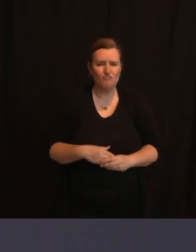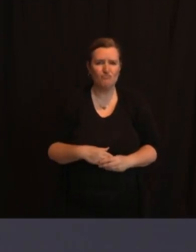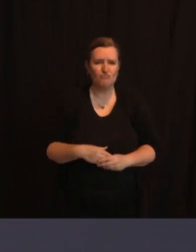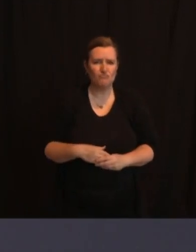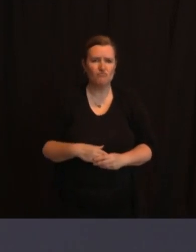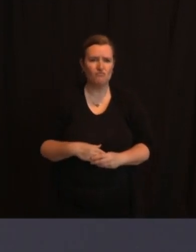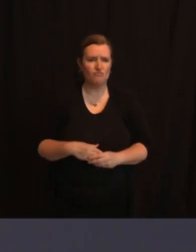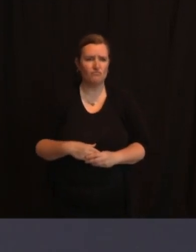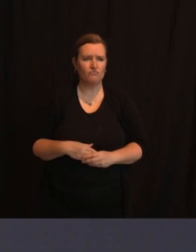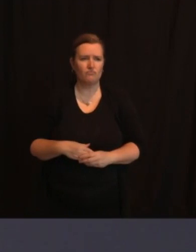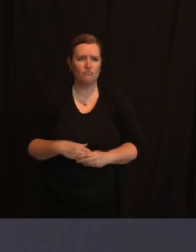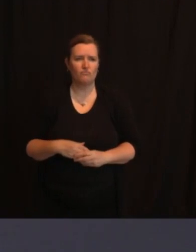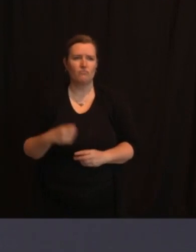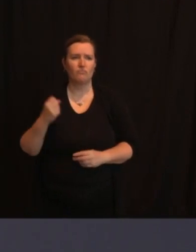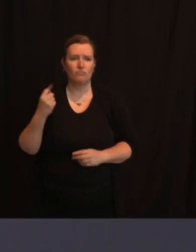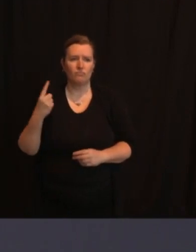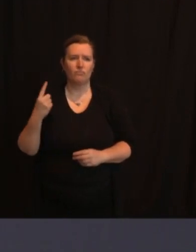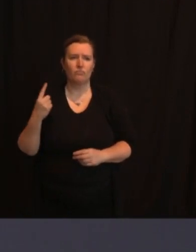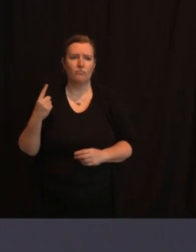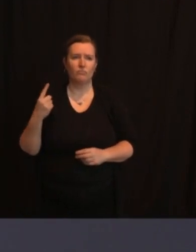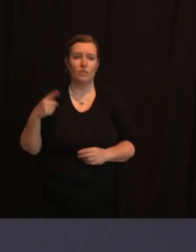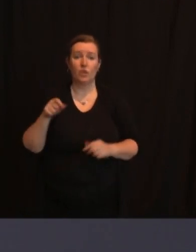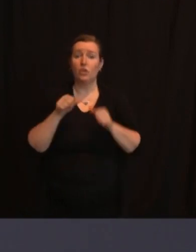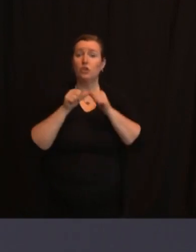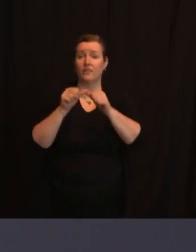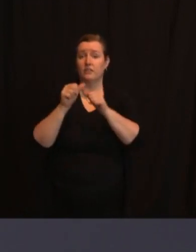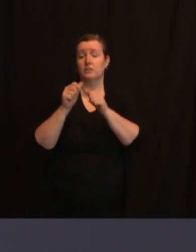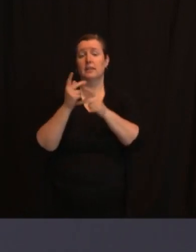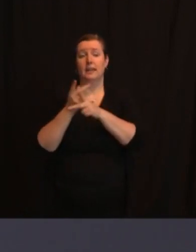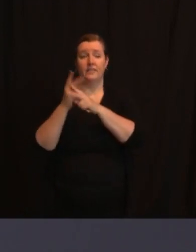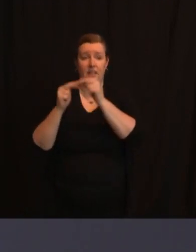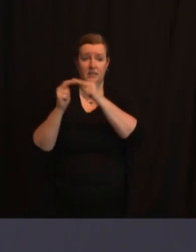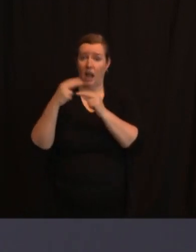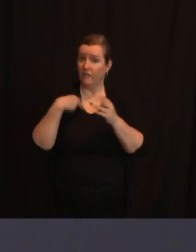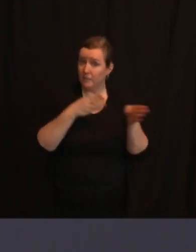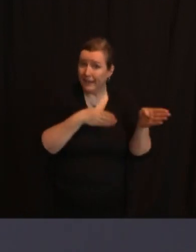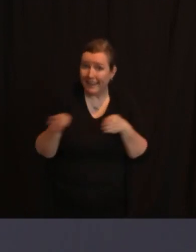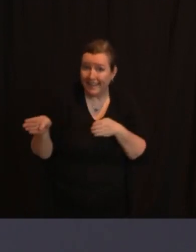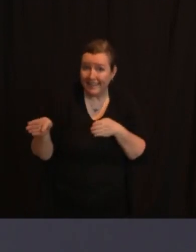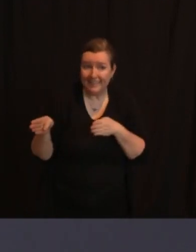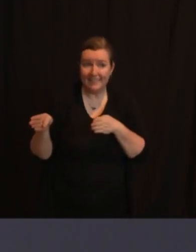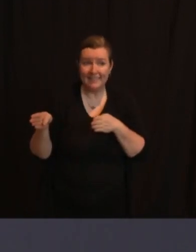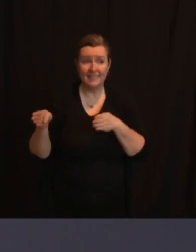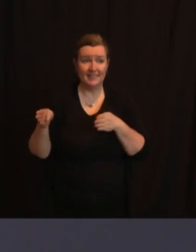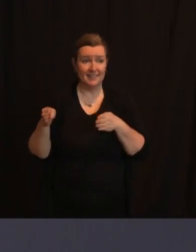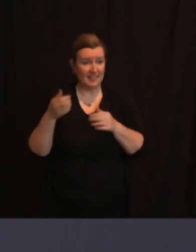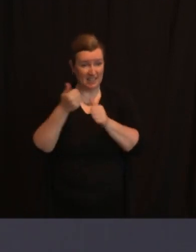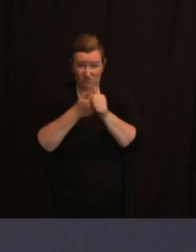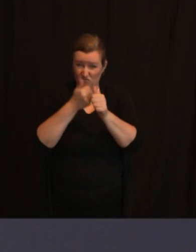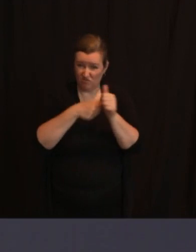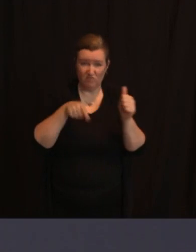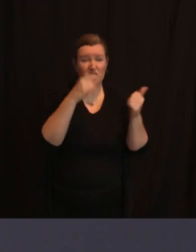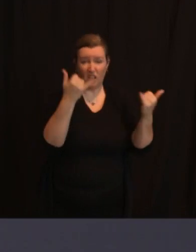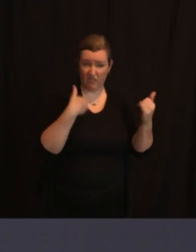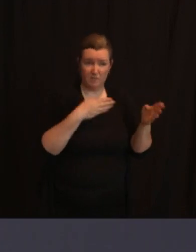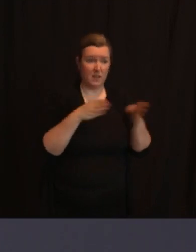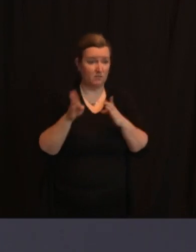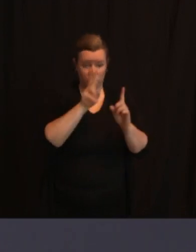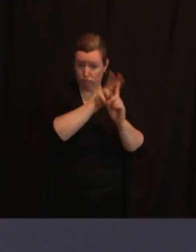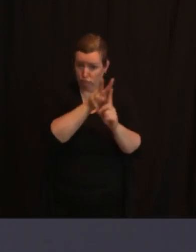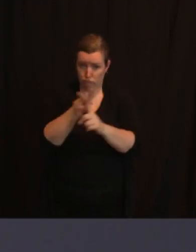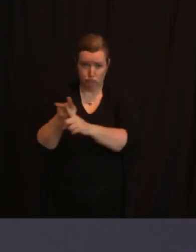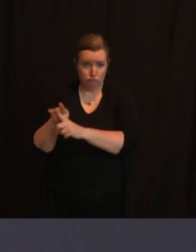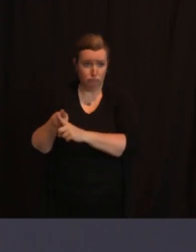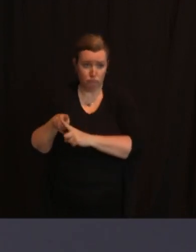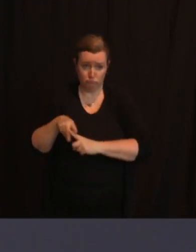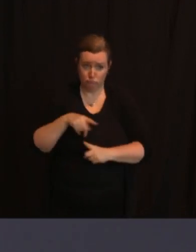the plans as opposed to whether or not the plans were submitted and approved and blessed by DOH. It's an uneven